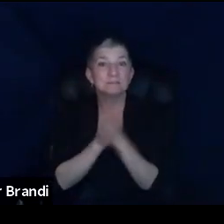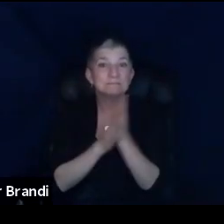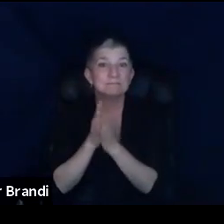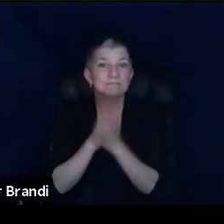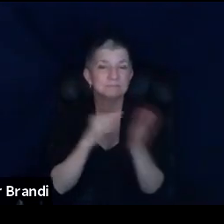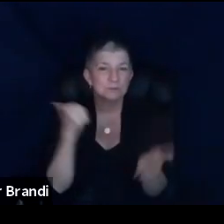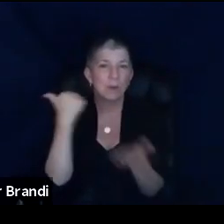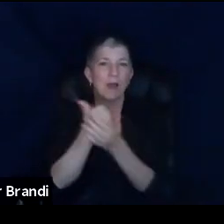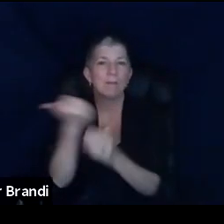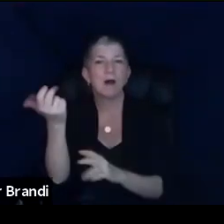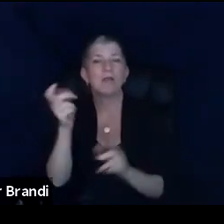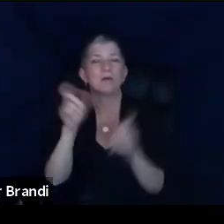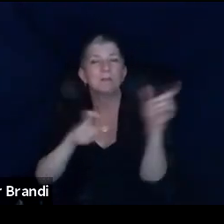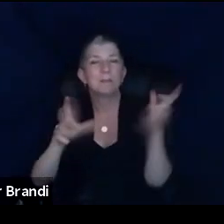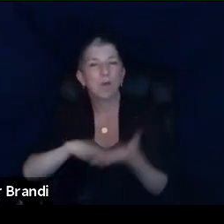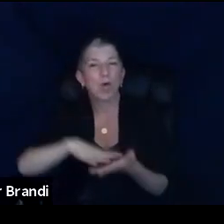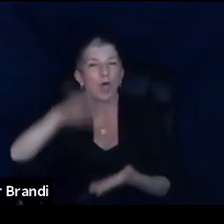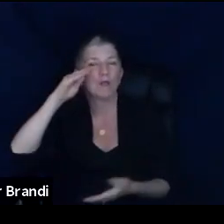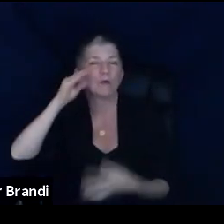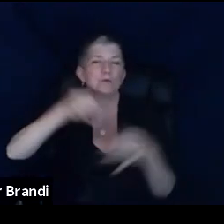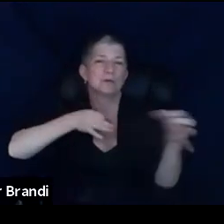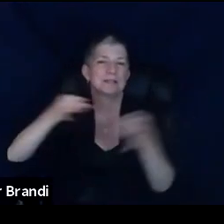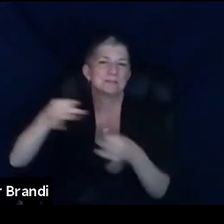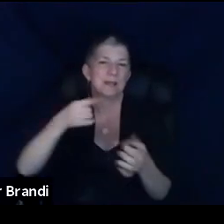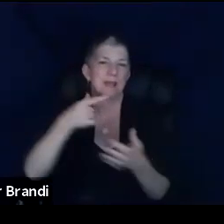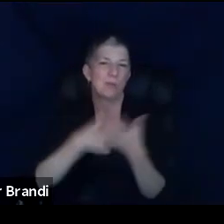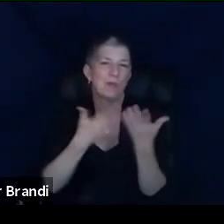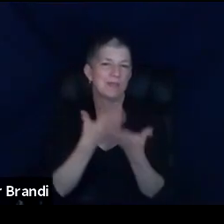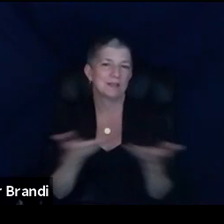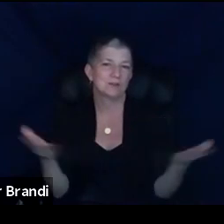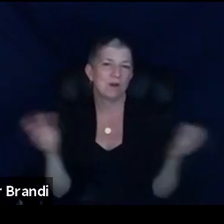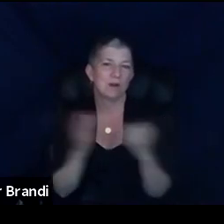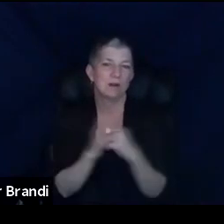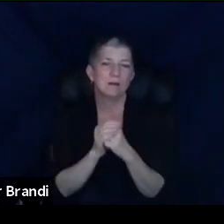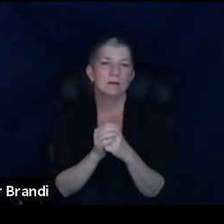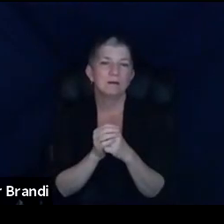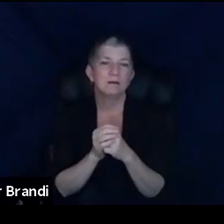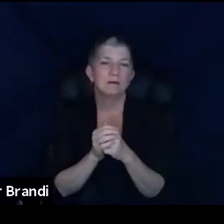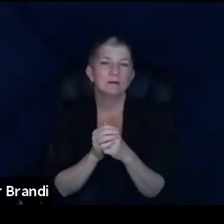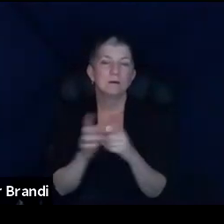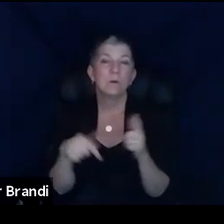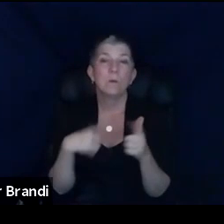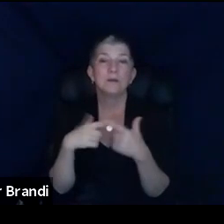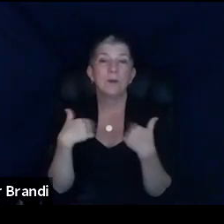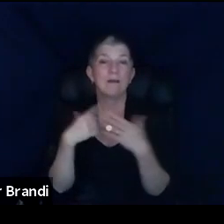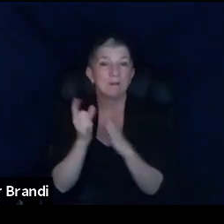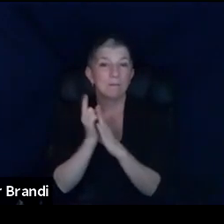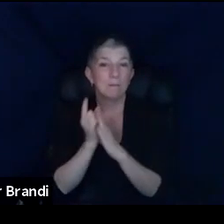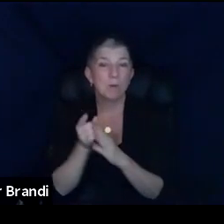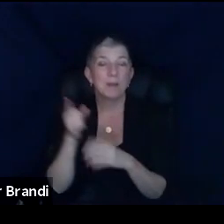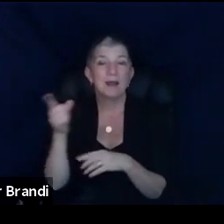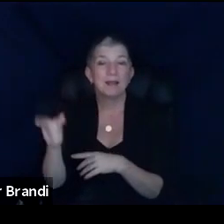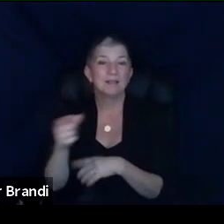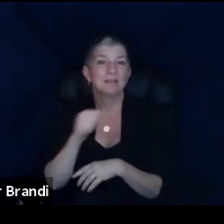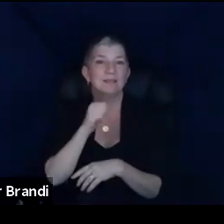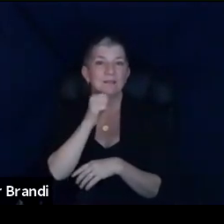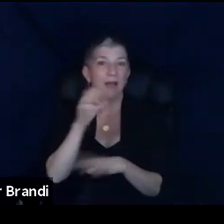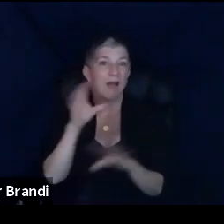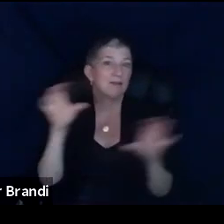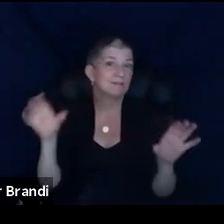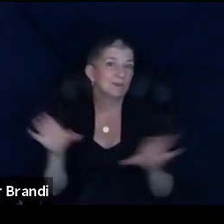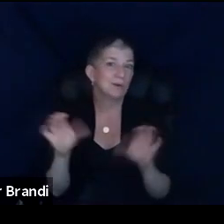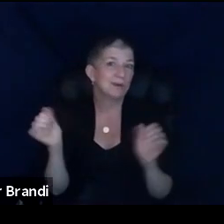other people learn, or at least explain what things are. Just when you have a moment and they're just not doing